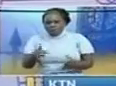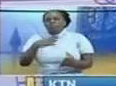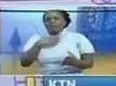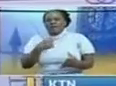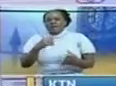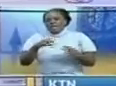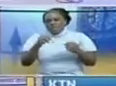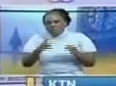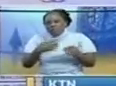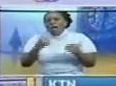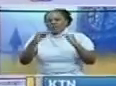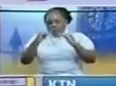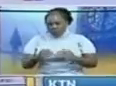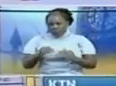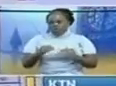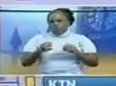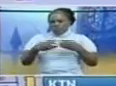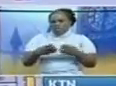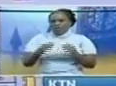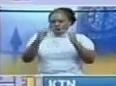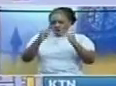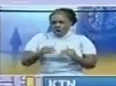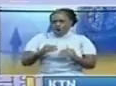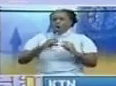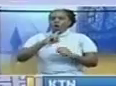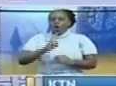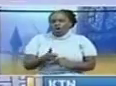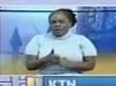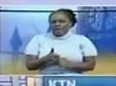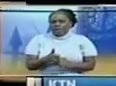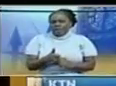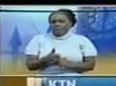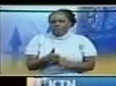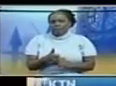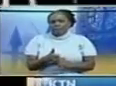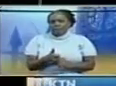give a lower command, and then you give, and then the power you'll be able to go.